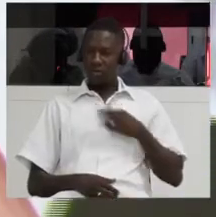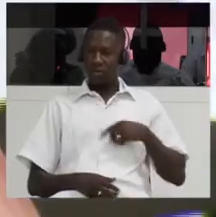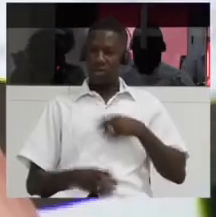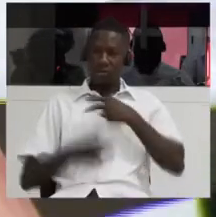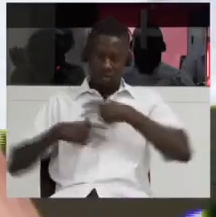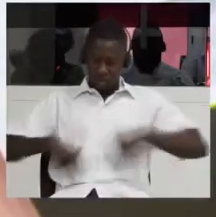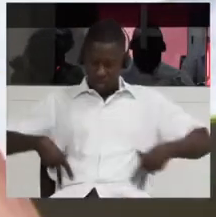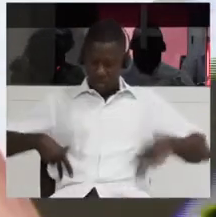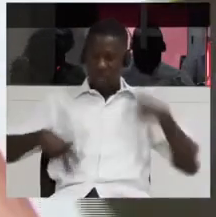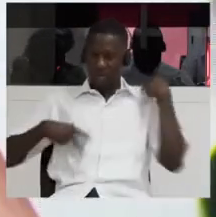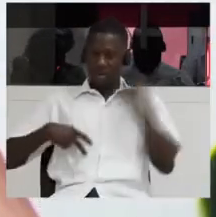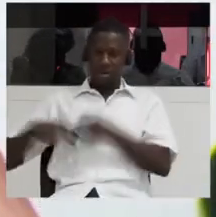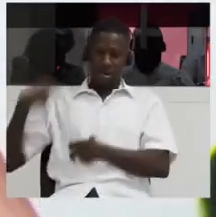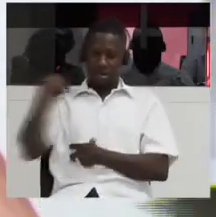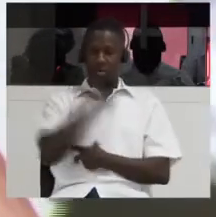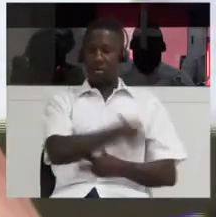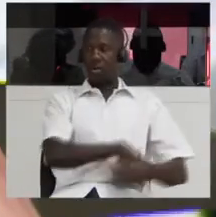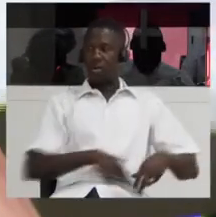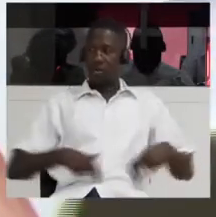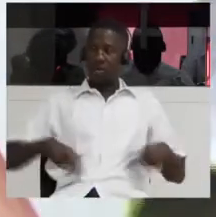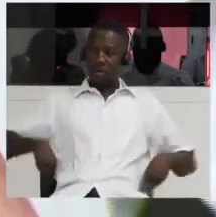as depicted in Rambo movies, correct?